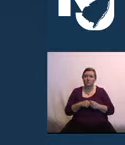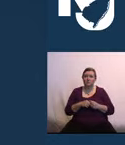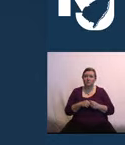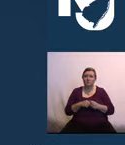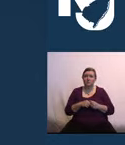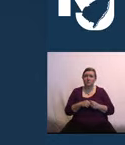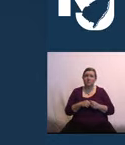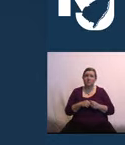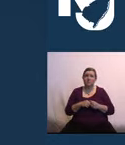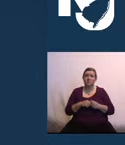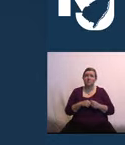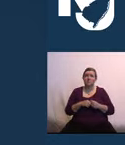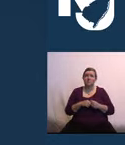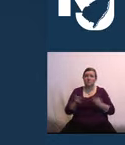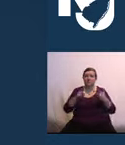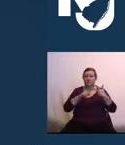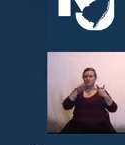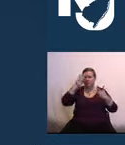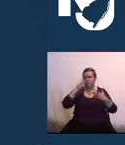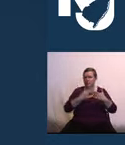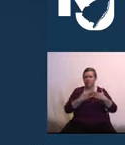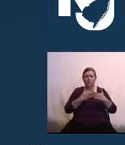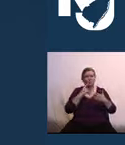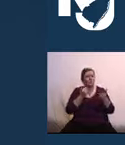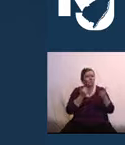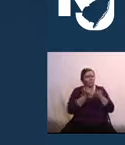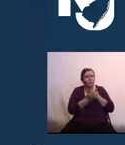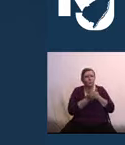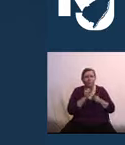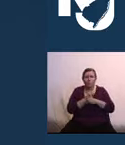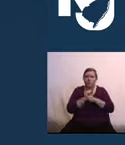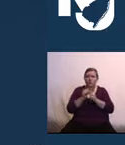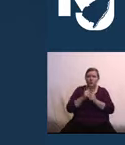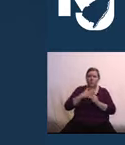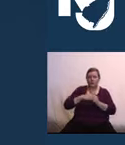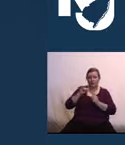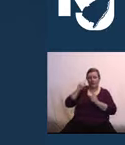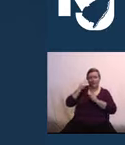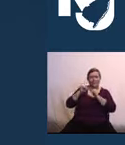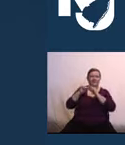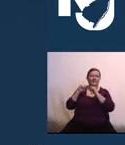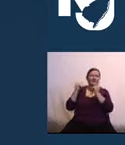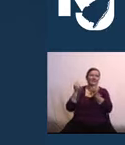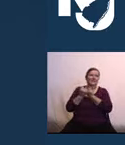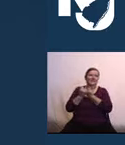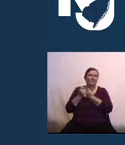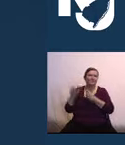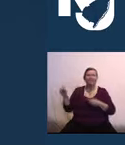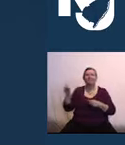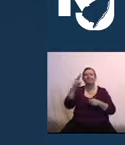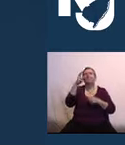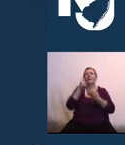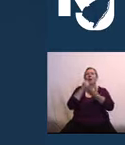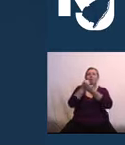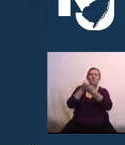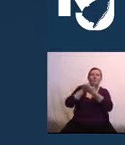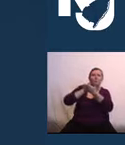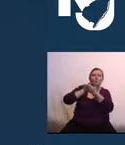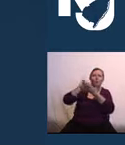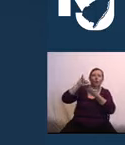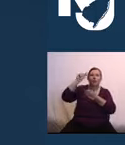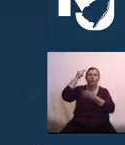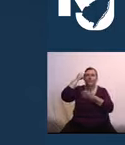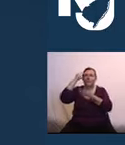governor's office, worked on our campaign, and now works for Governor Kathy Hochul in New York State. And he leaves behind his